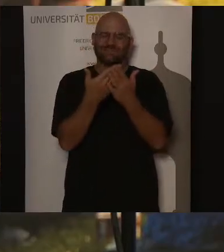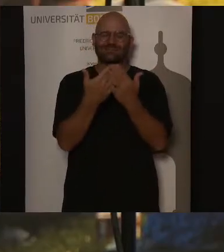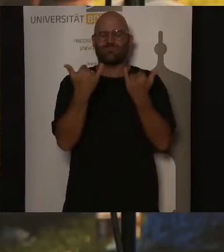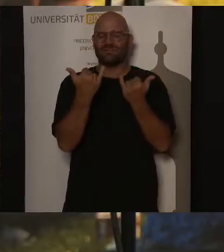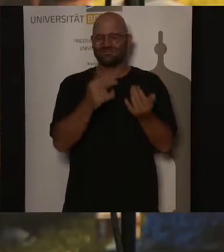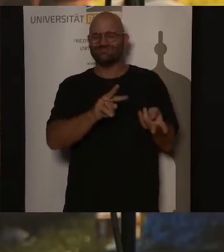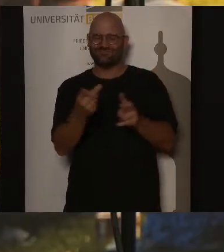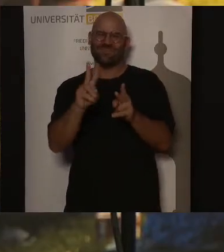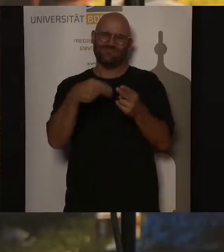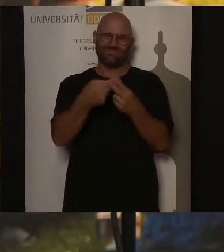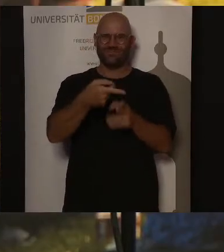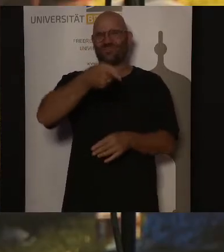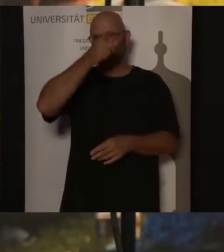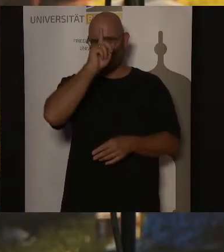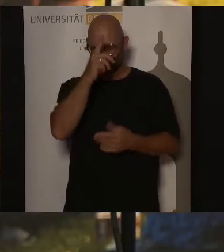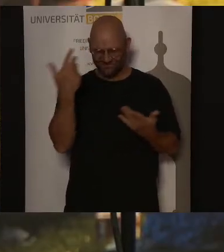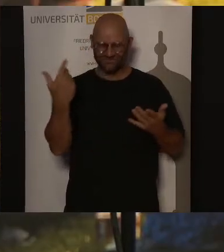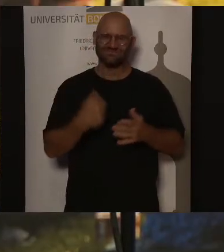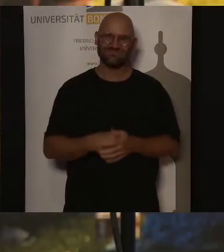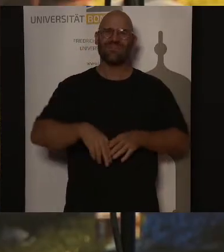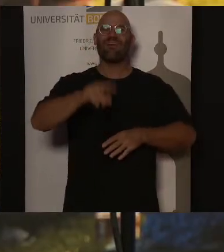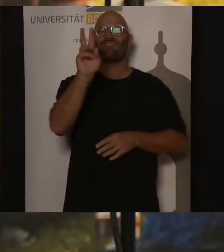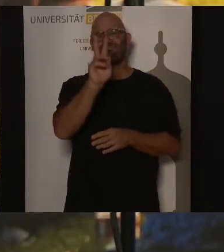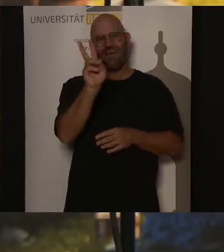weil then I'll continue in German,